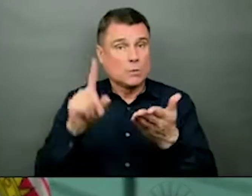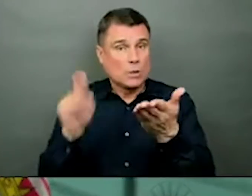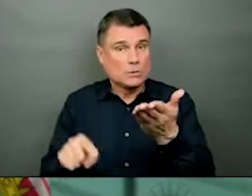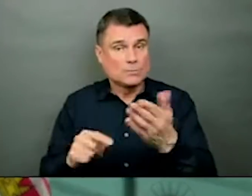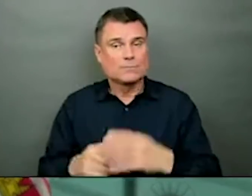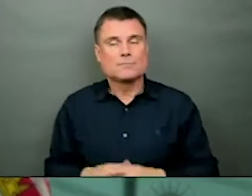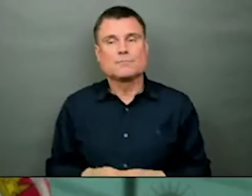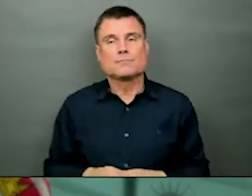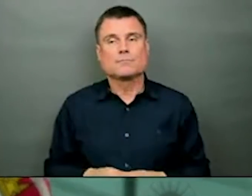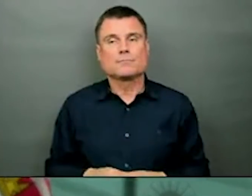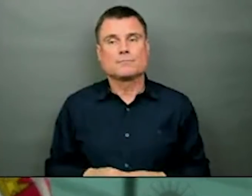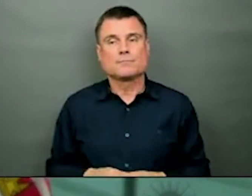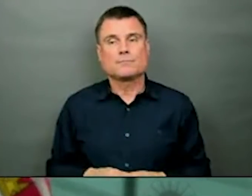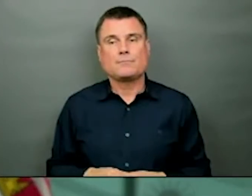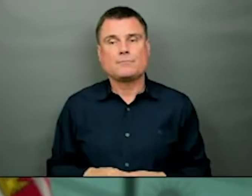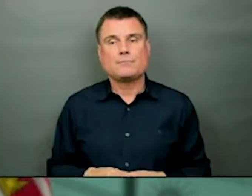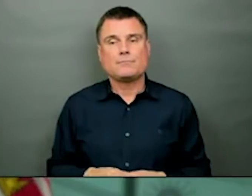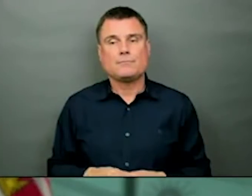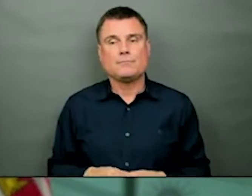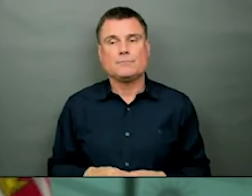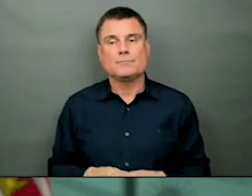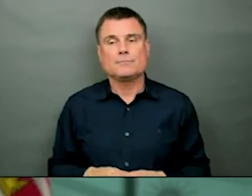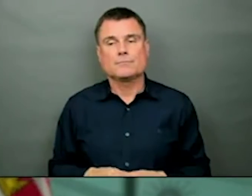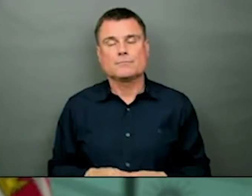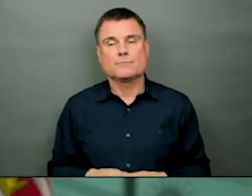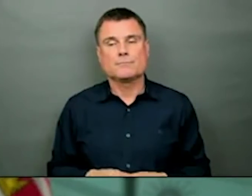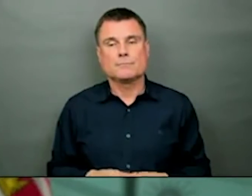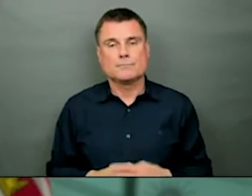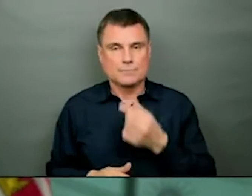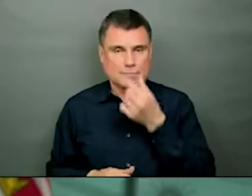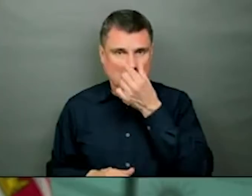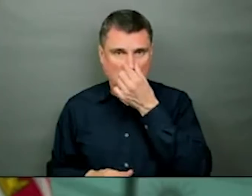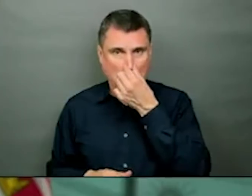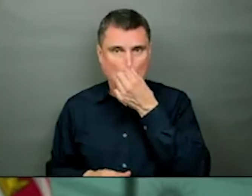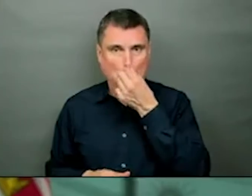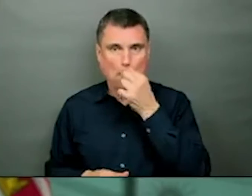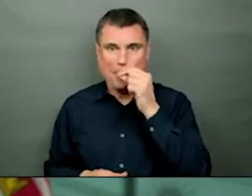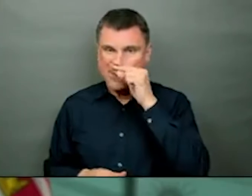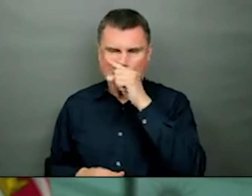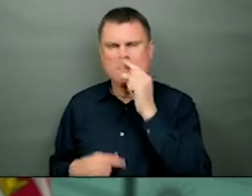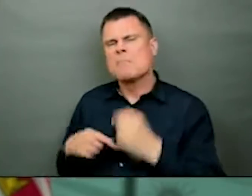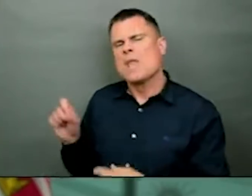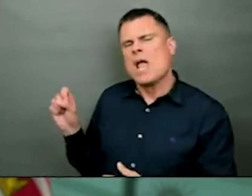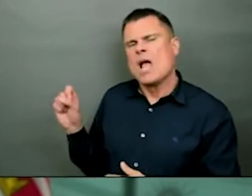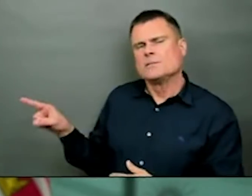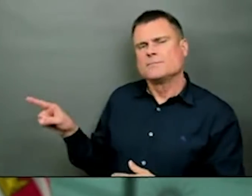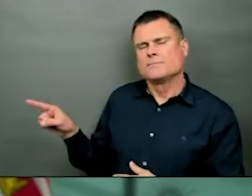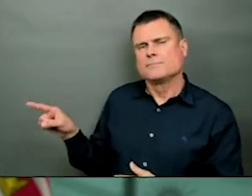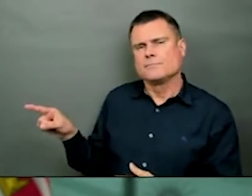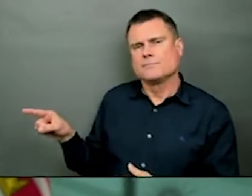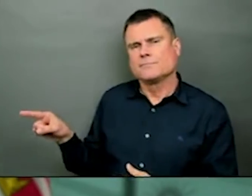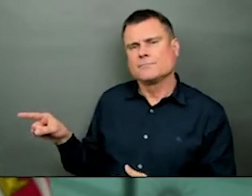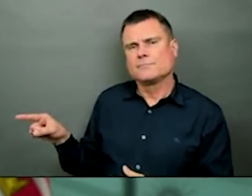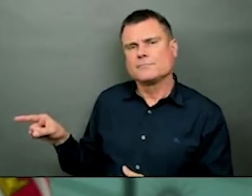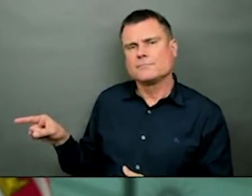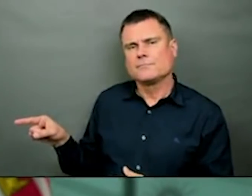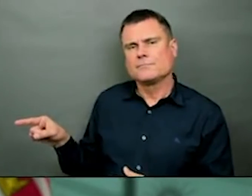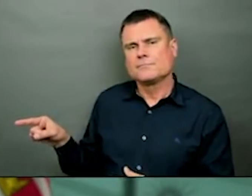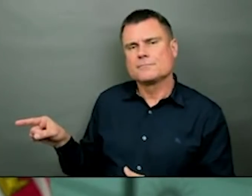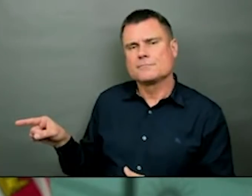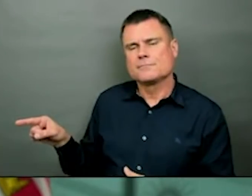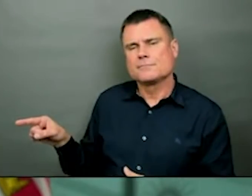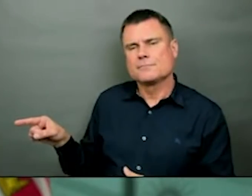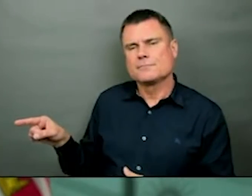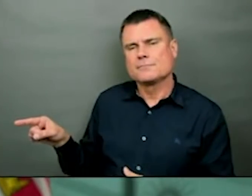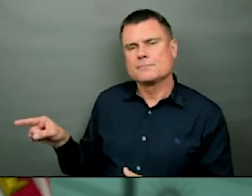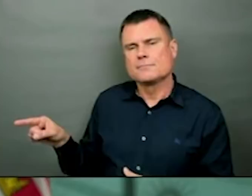Can you hear me? Penny, are you there? Yeah, Yes, go ahead. can you hear me now? Sorry about that. This is a question for Dr. Gustafson. We keep hearing that vaccinations are in a